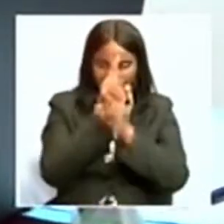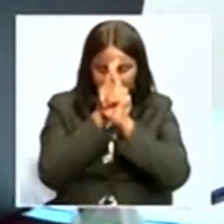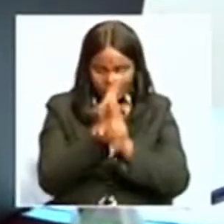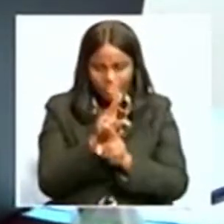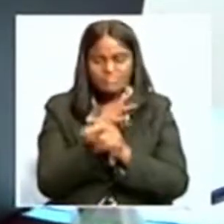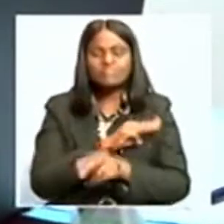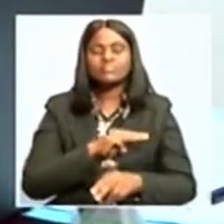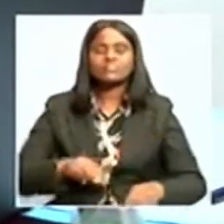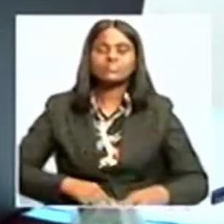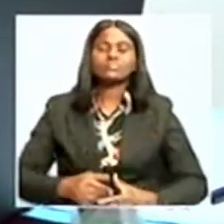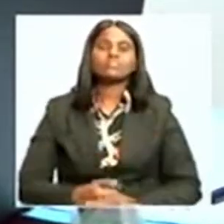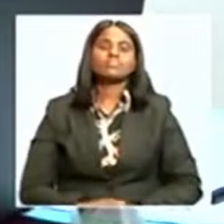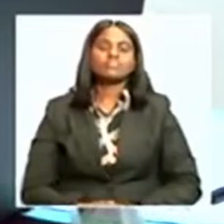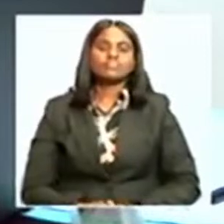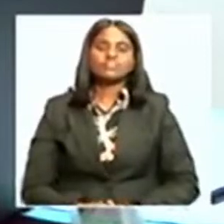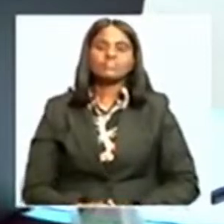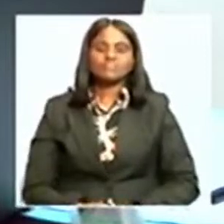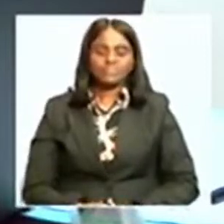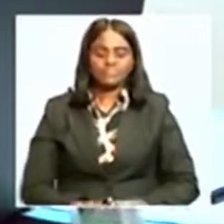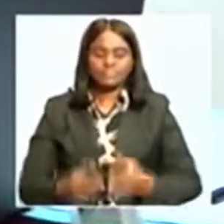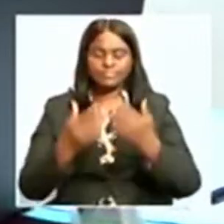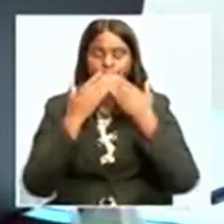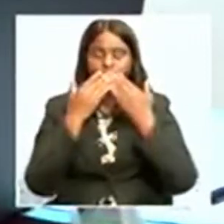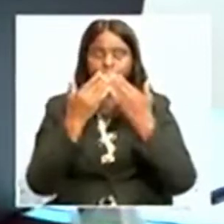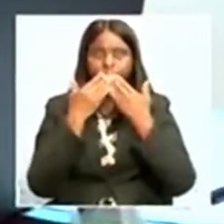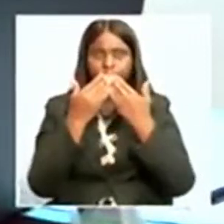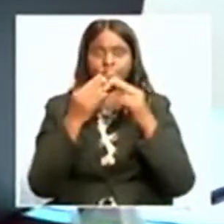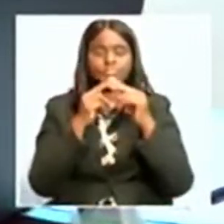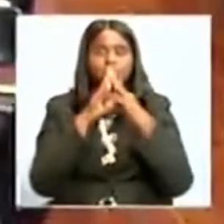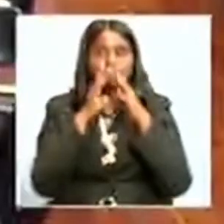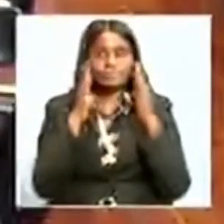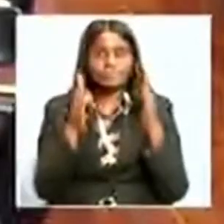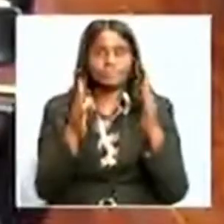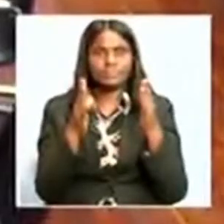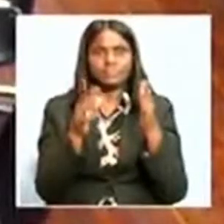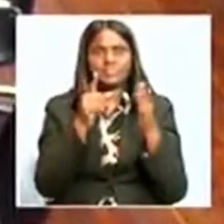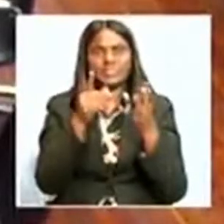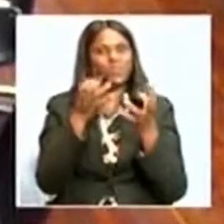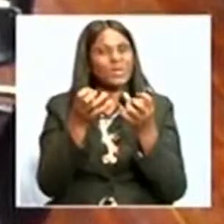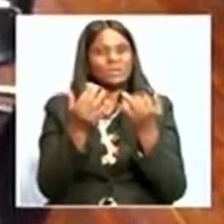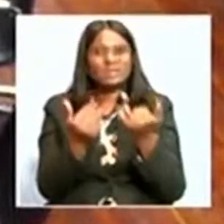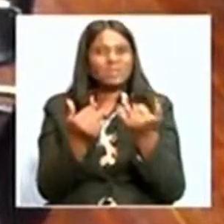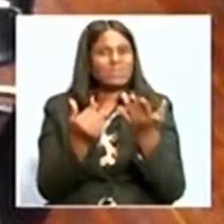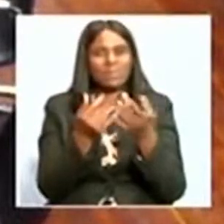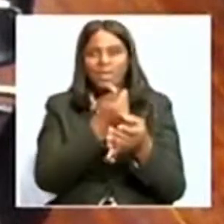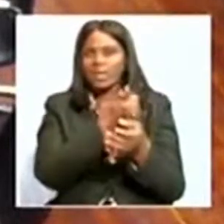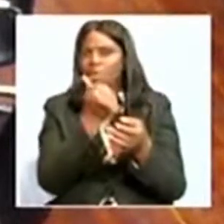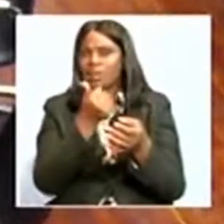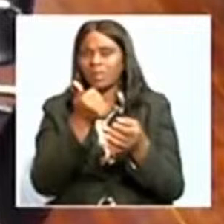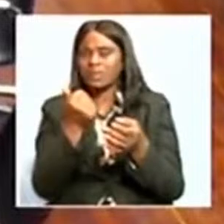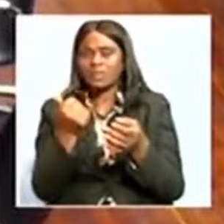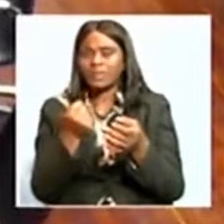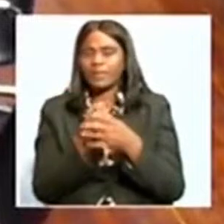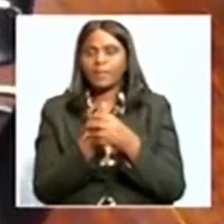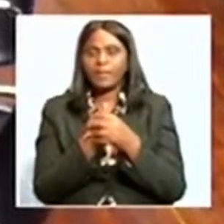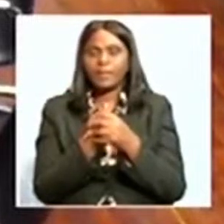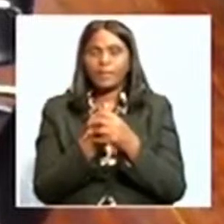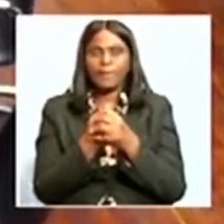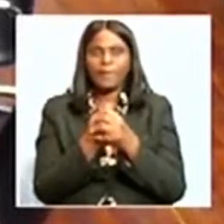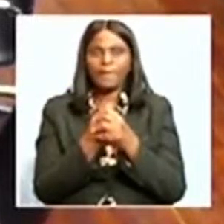Member. Okay. Thank you. Thank you. Do you want to react? Anyone?